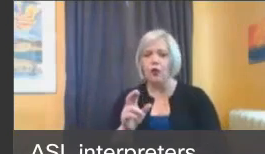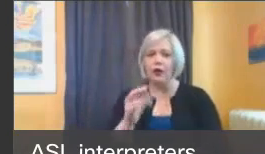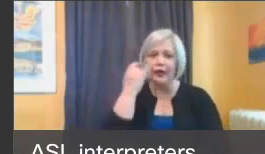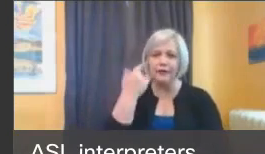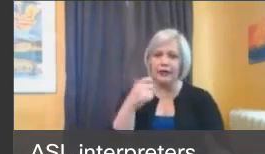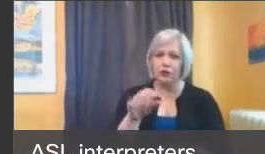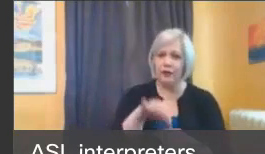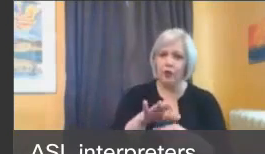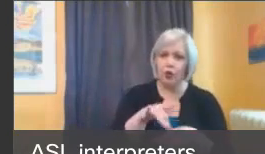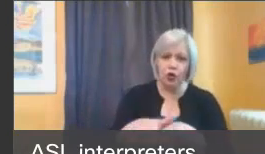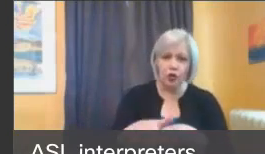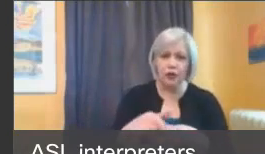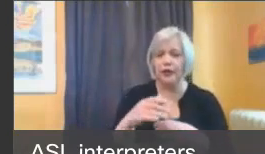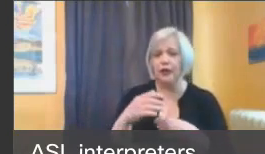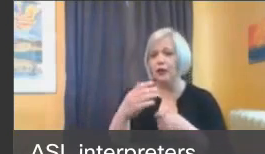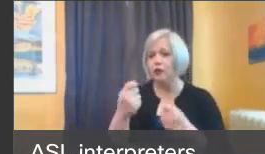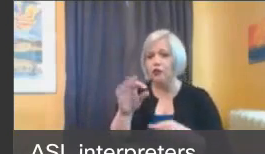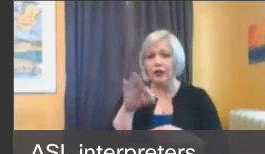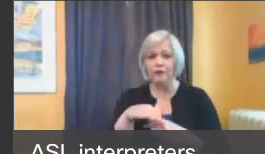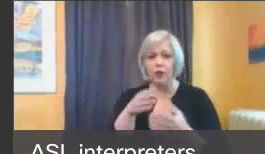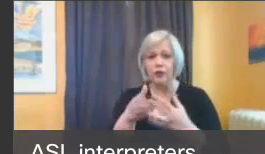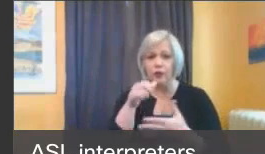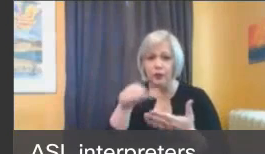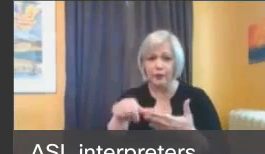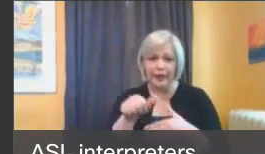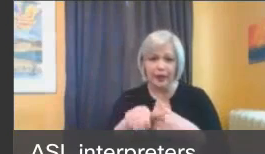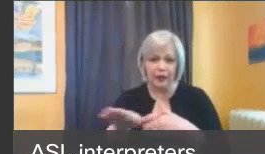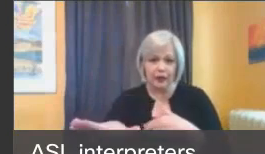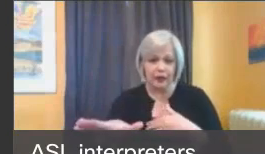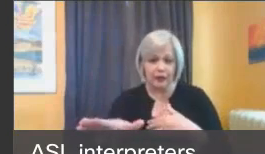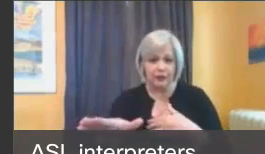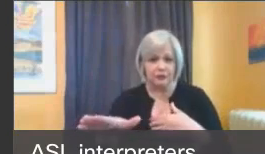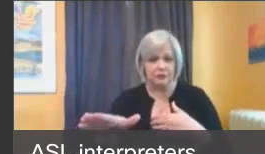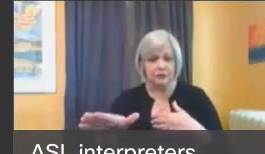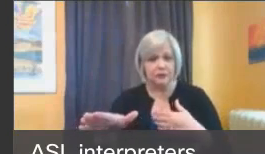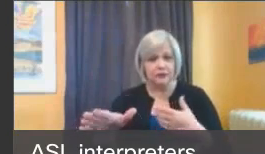to vote early or they try to vote by mail, there's still an